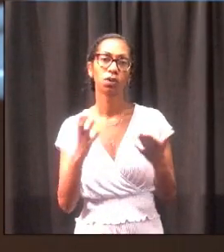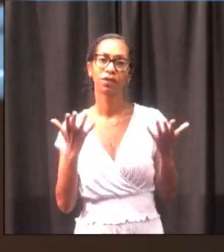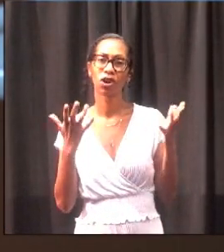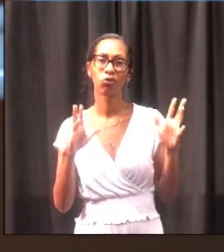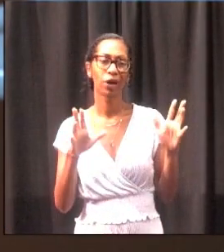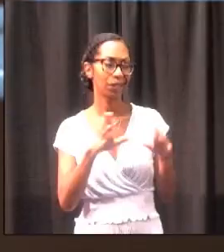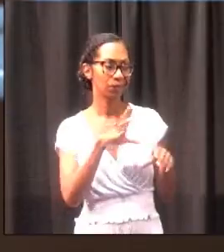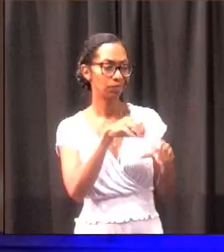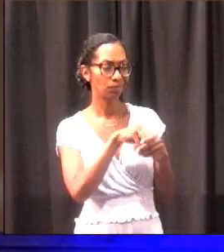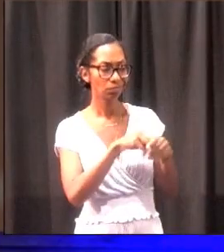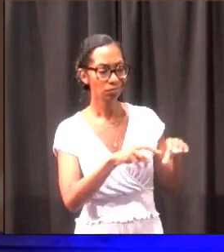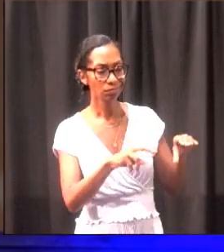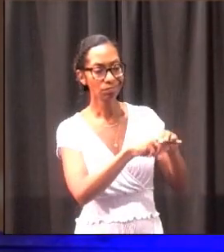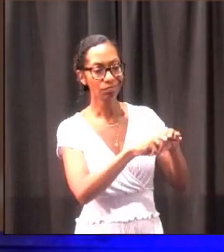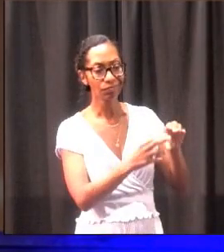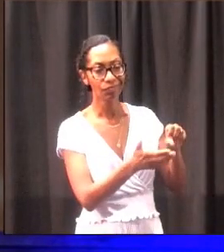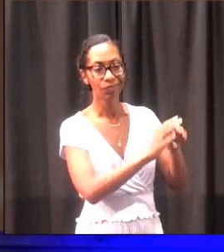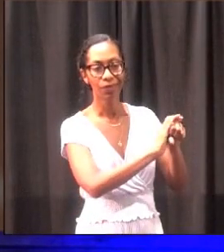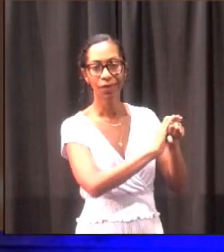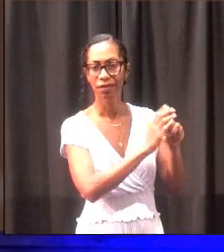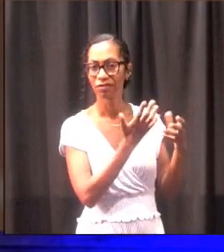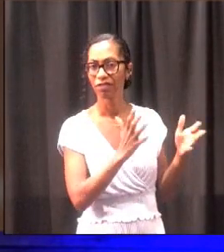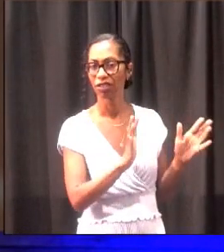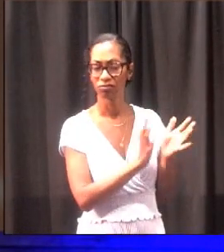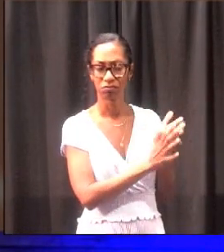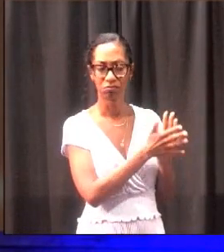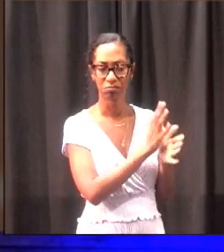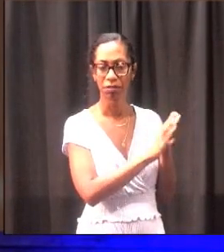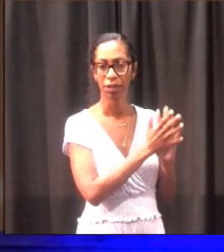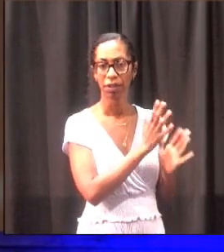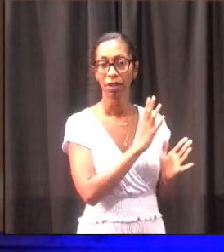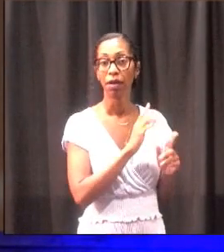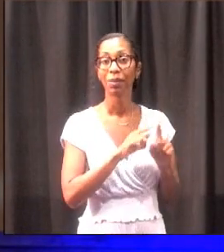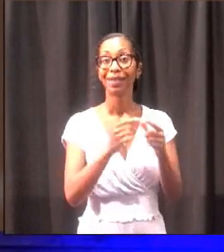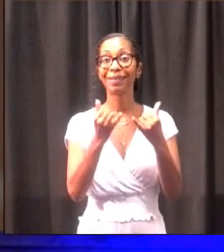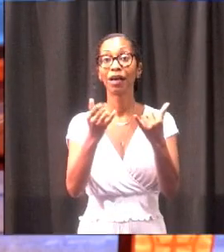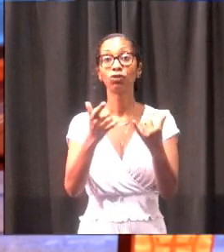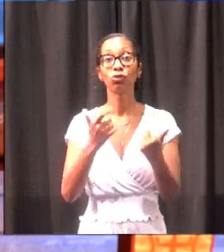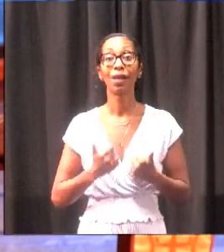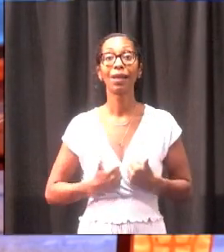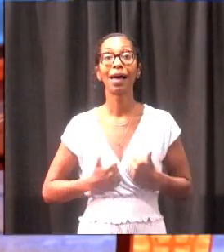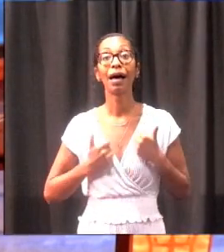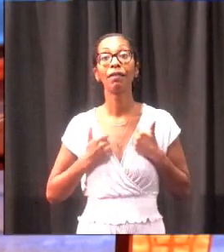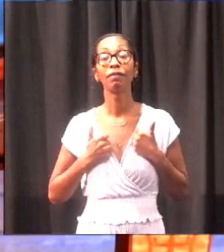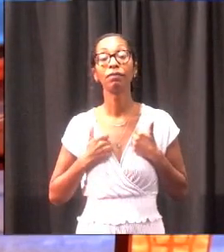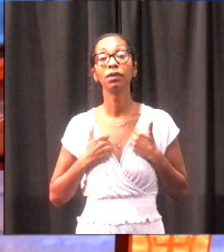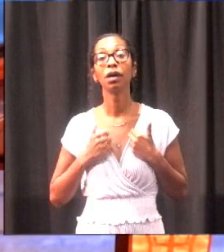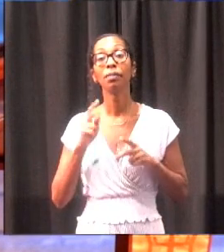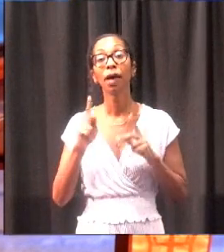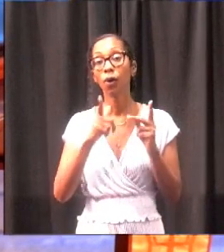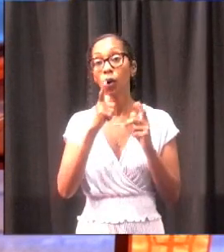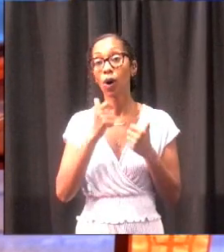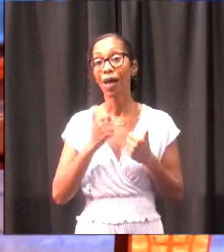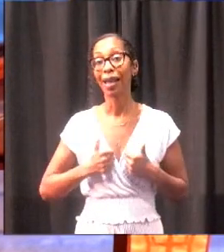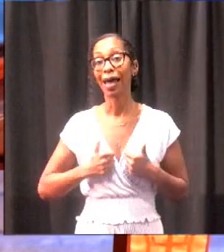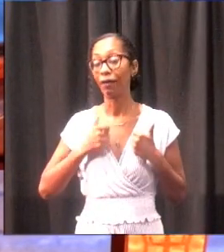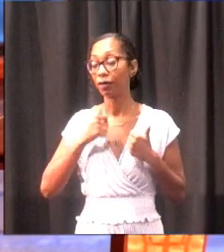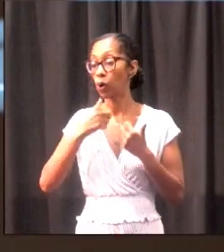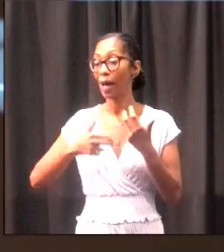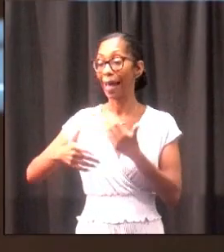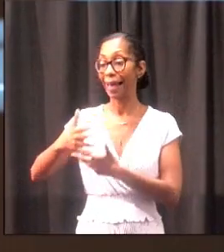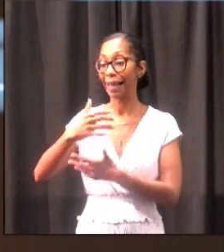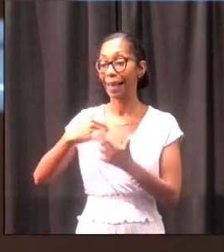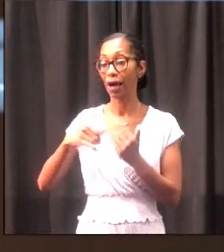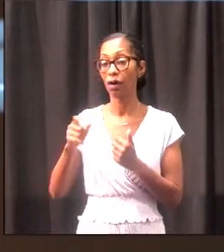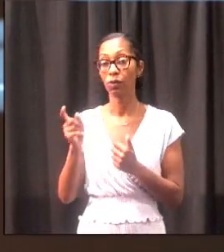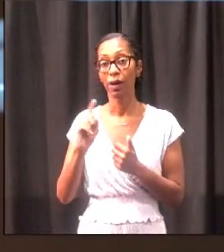And because you are alive in Christ, live folks don't hang out in the cemetery. You don't hang out